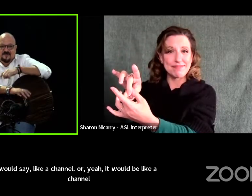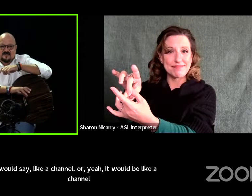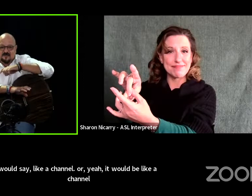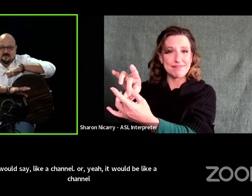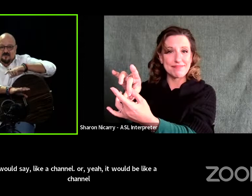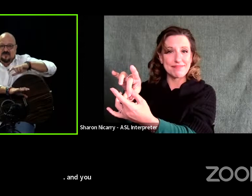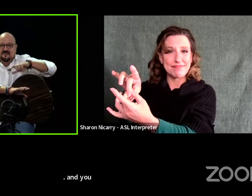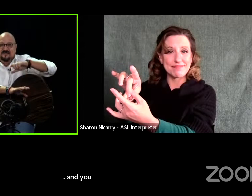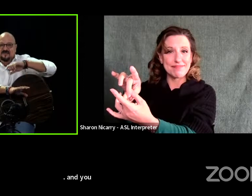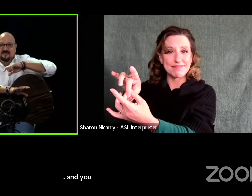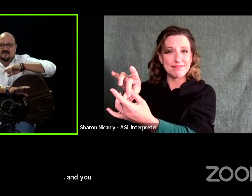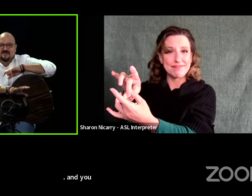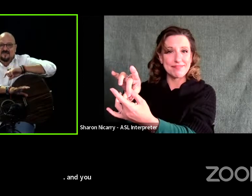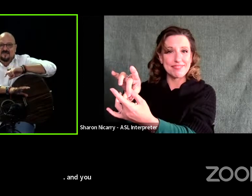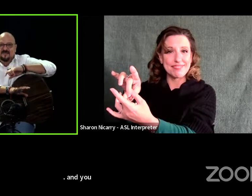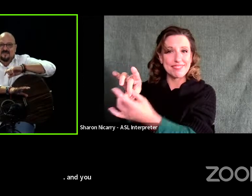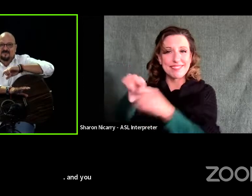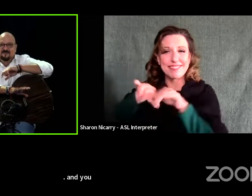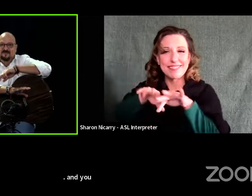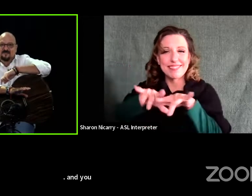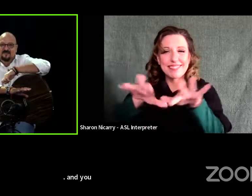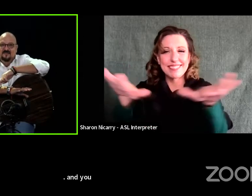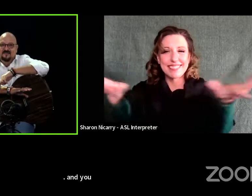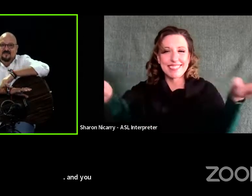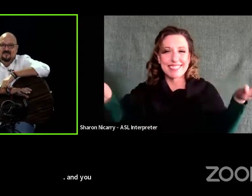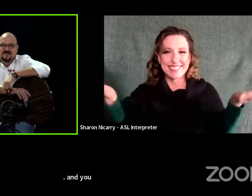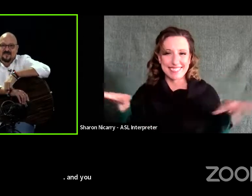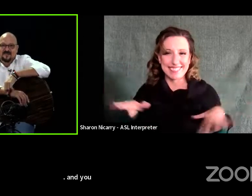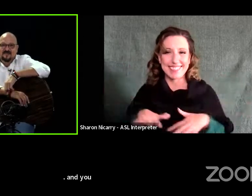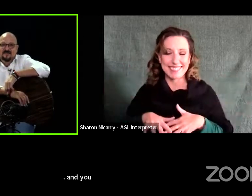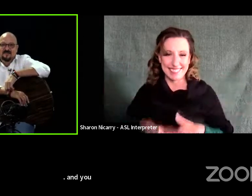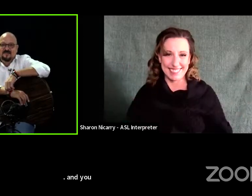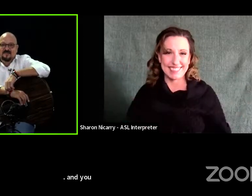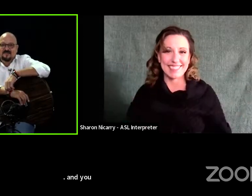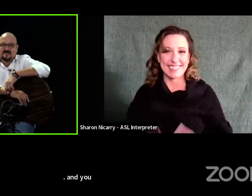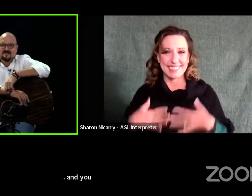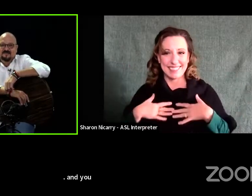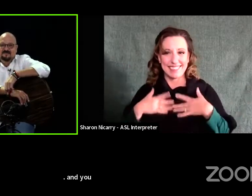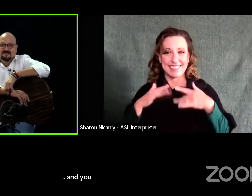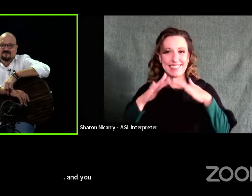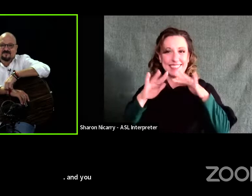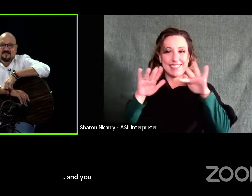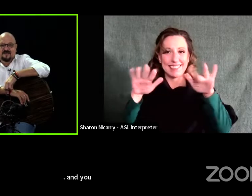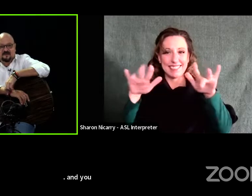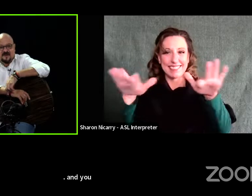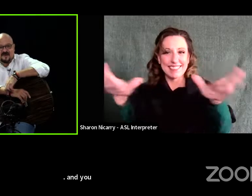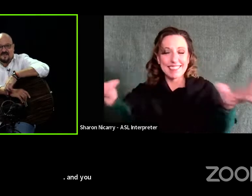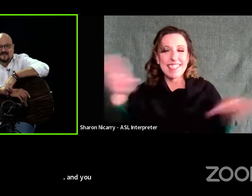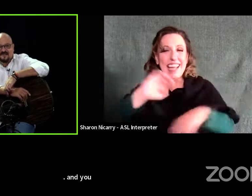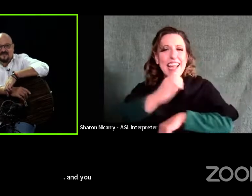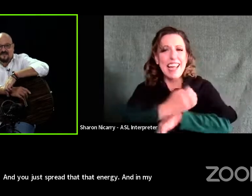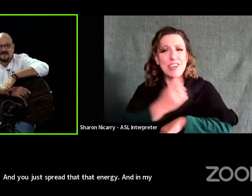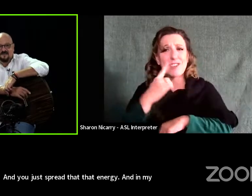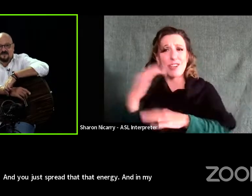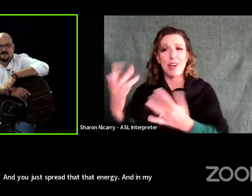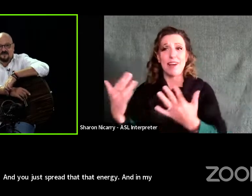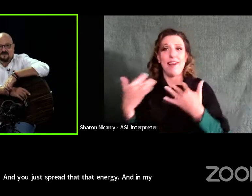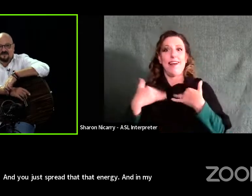And you just spread that that energy, and in my case,